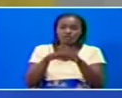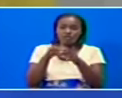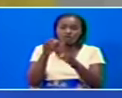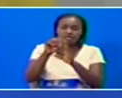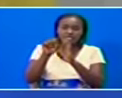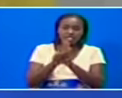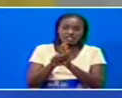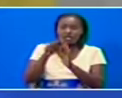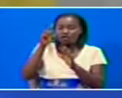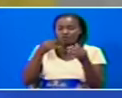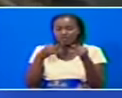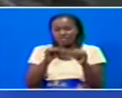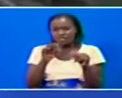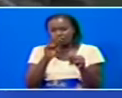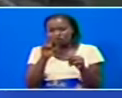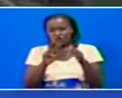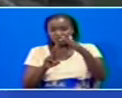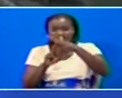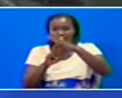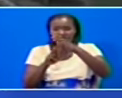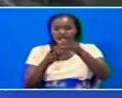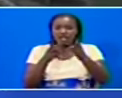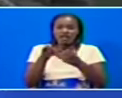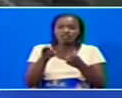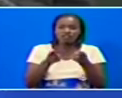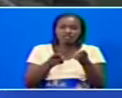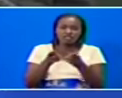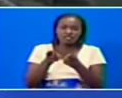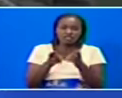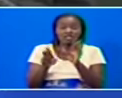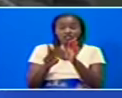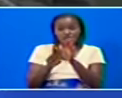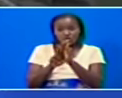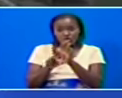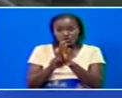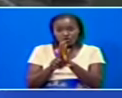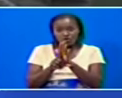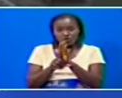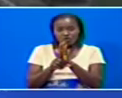to try and look at our visa regulations, ease those,